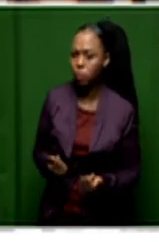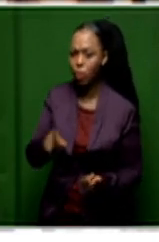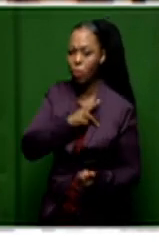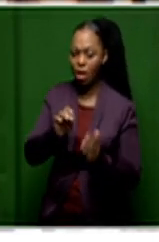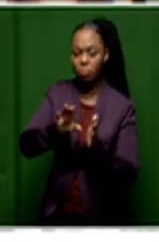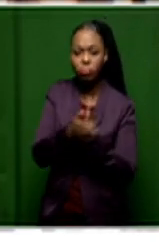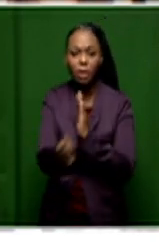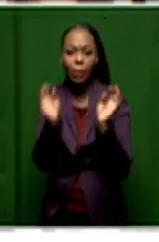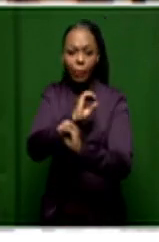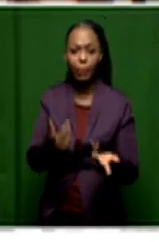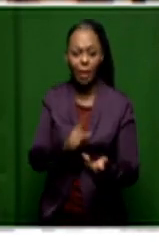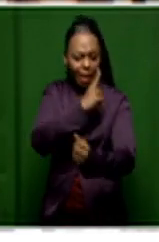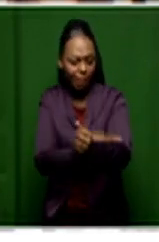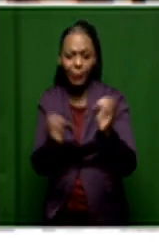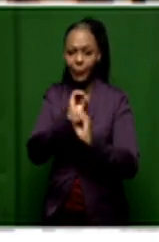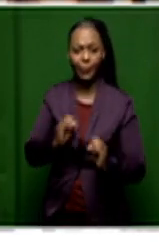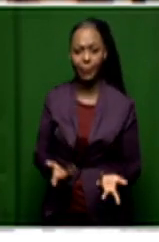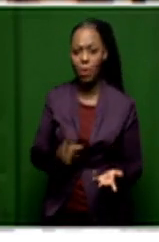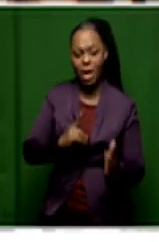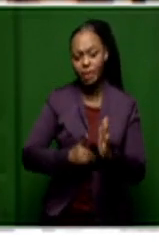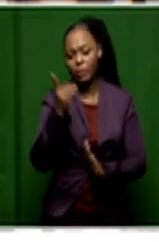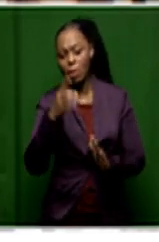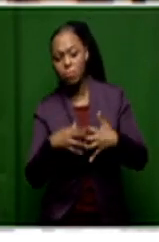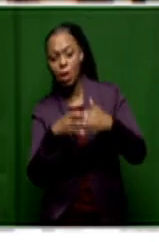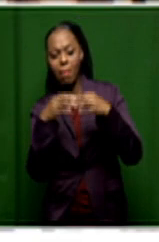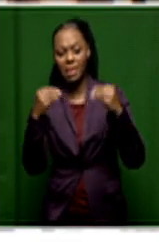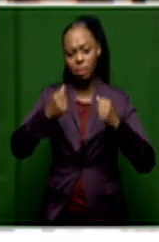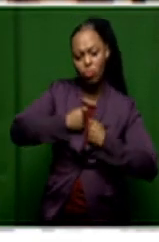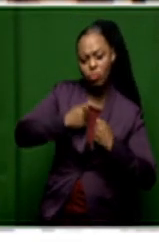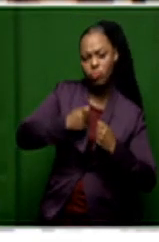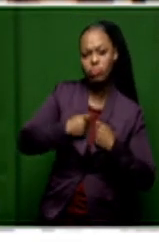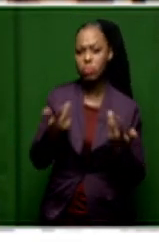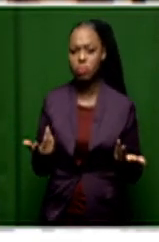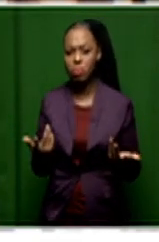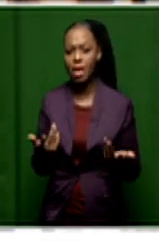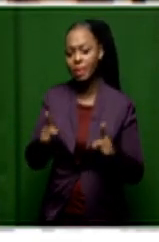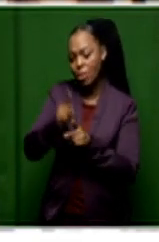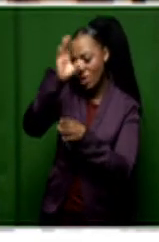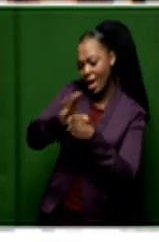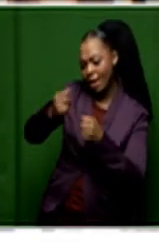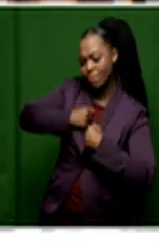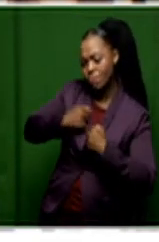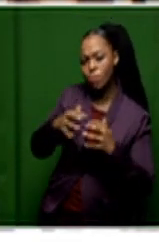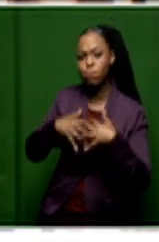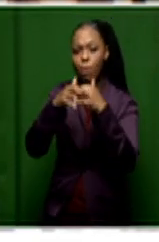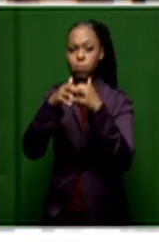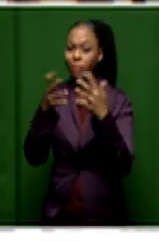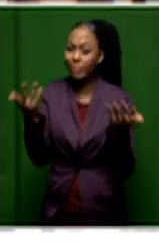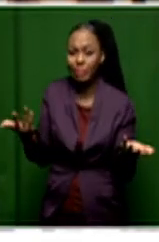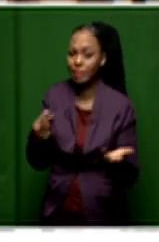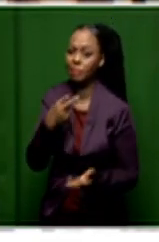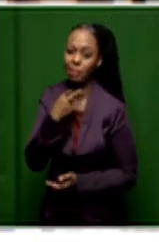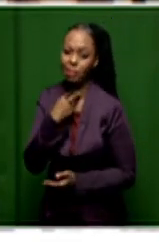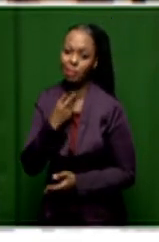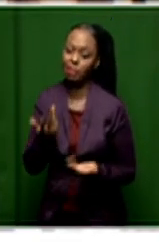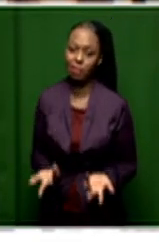human capacity to actually develop businesses of their own and careers of their own through the way in which